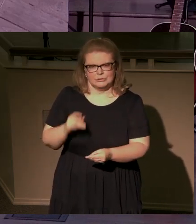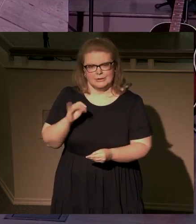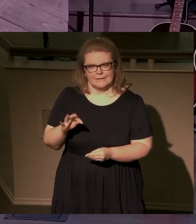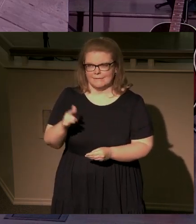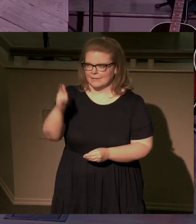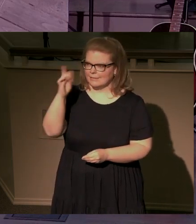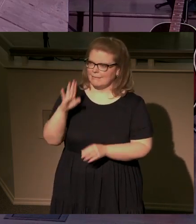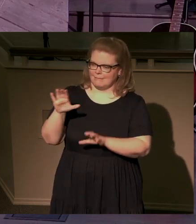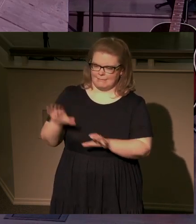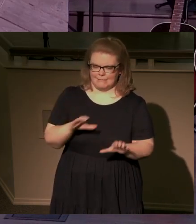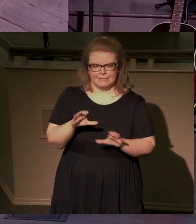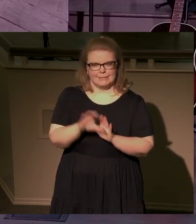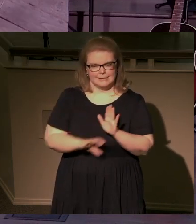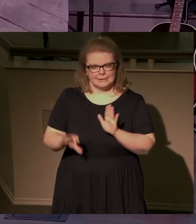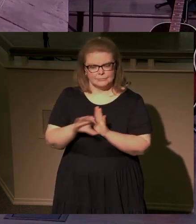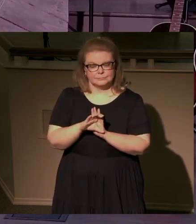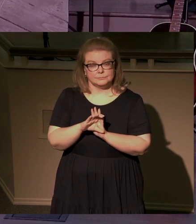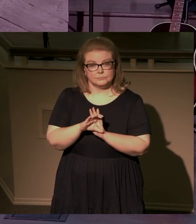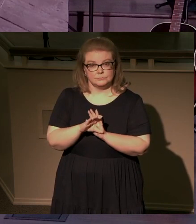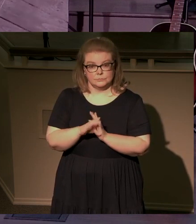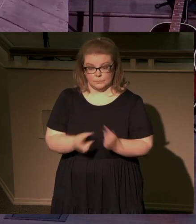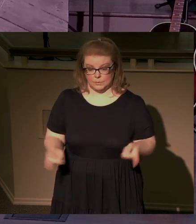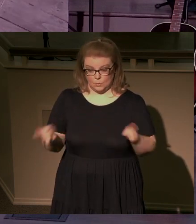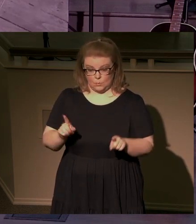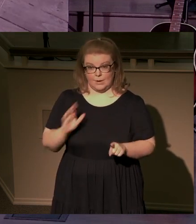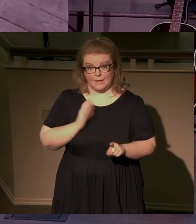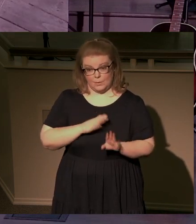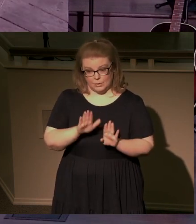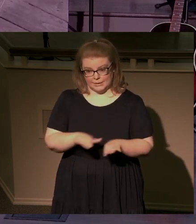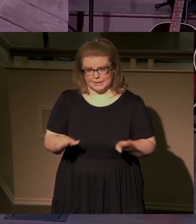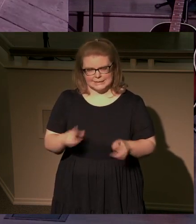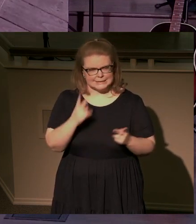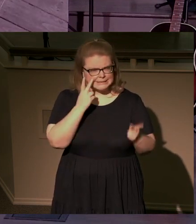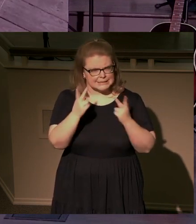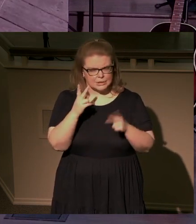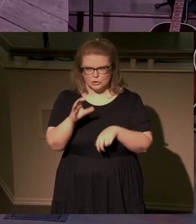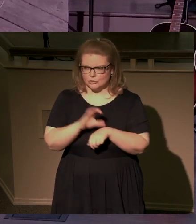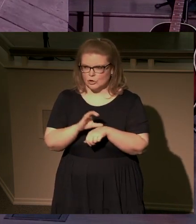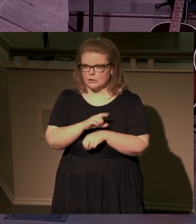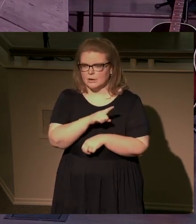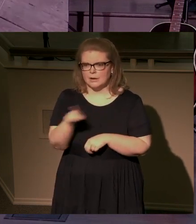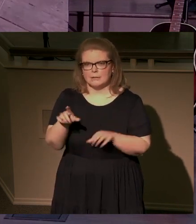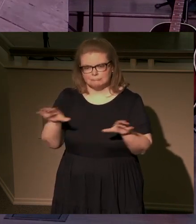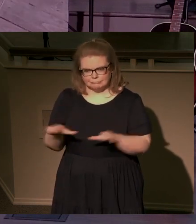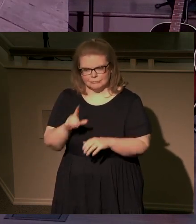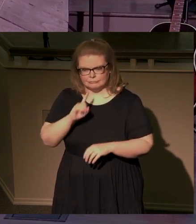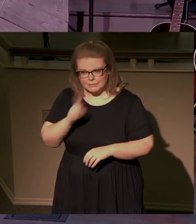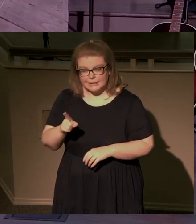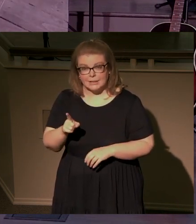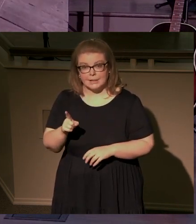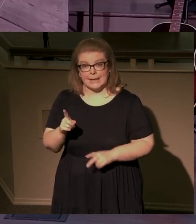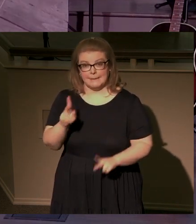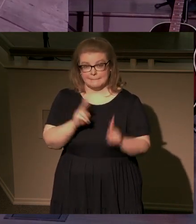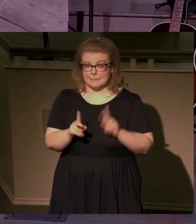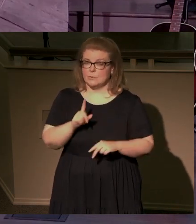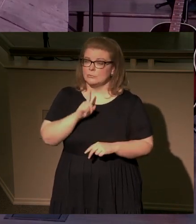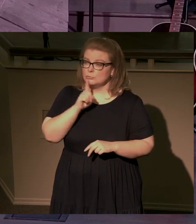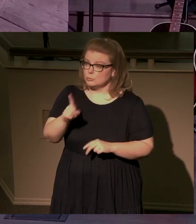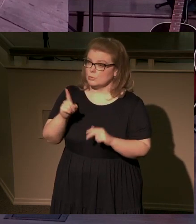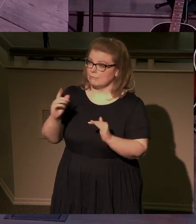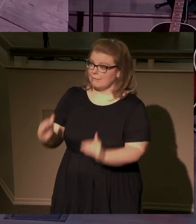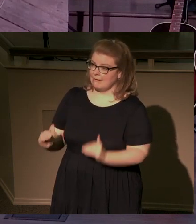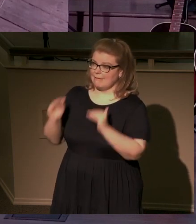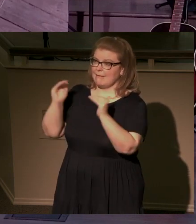all about, is that when our kids see a church that's for real, when they see people that truly elevate